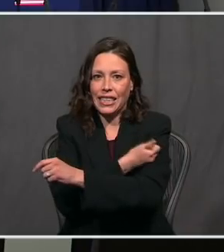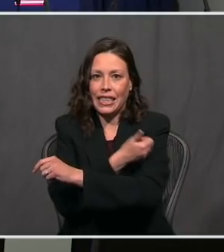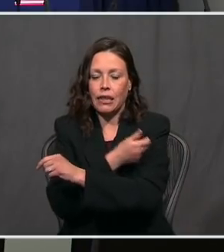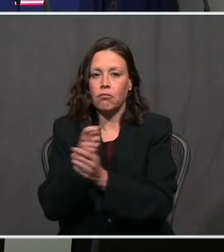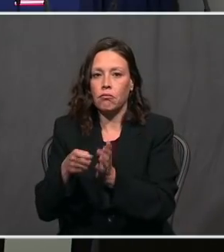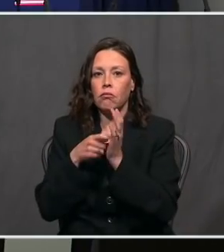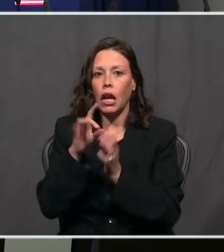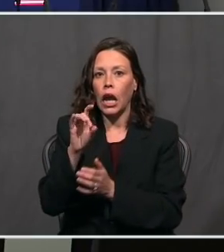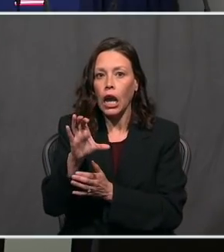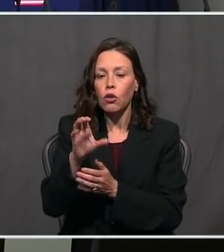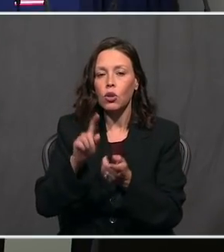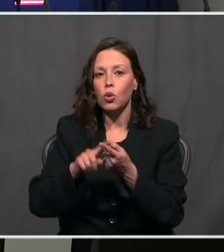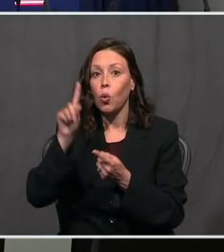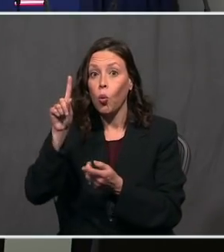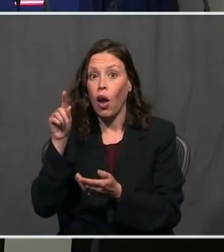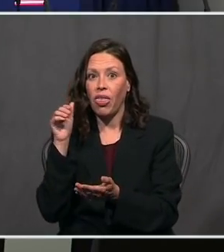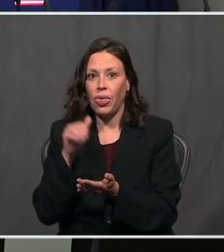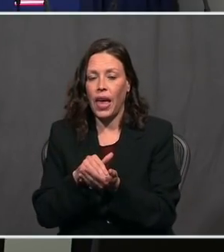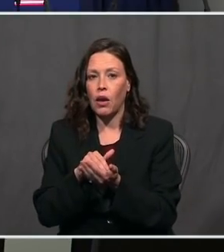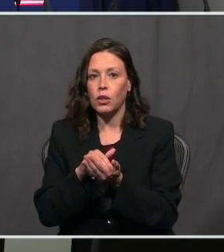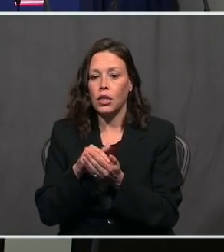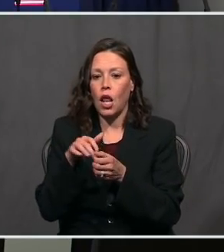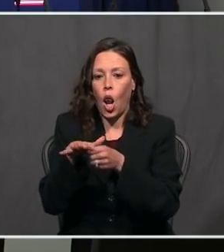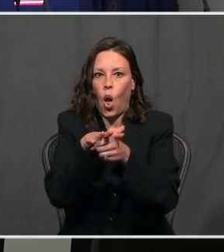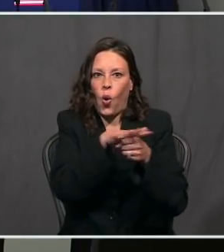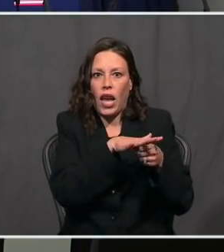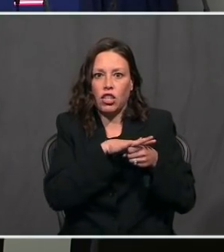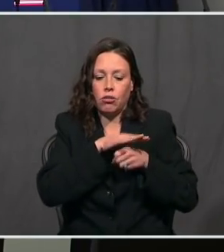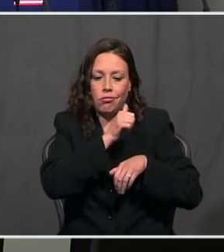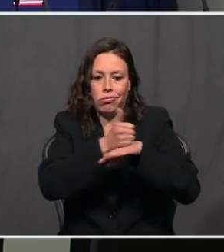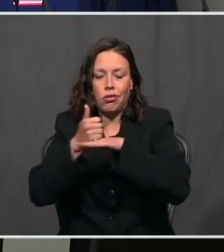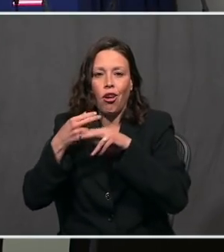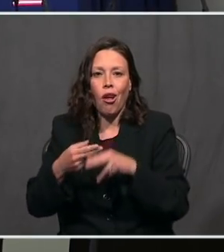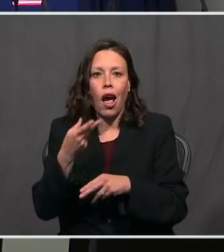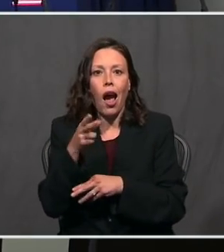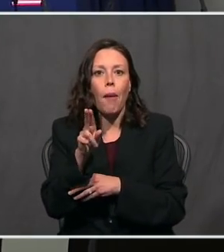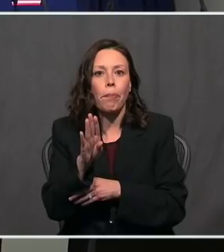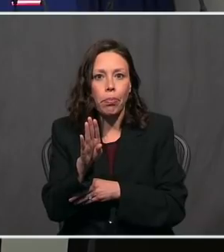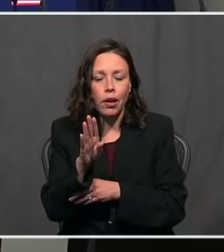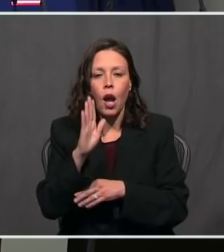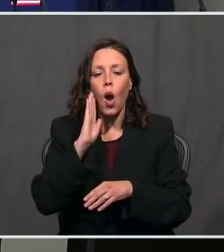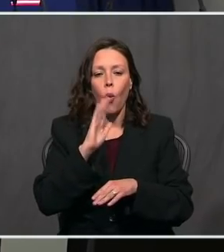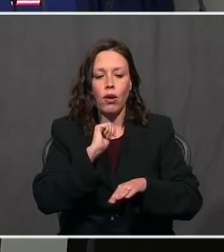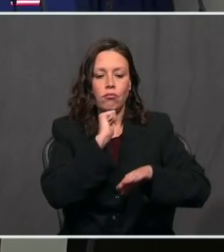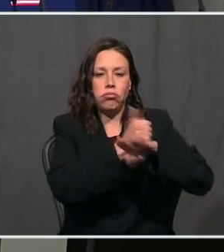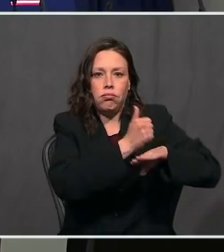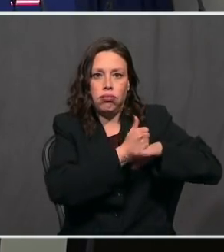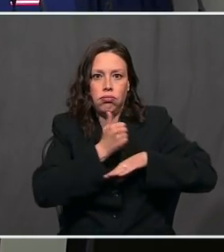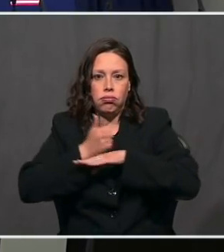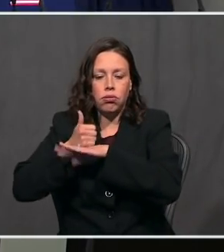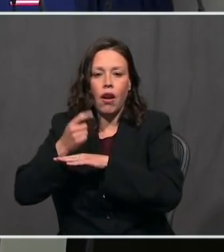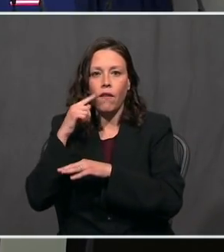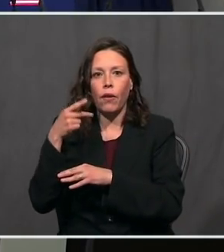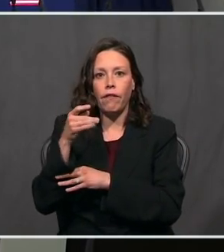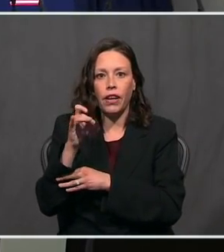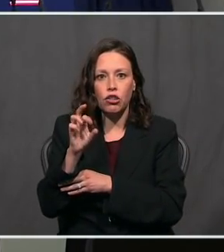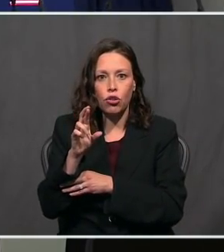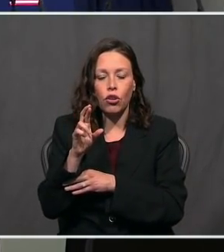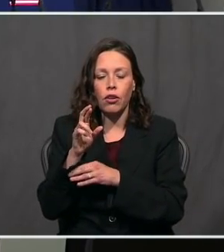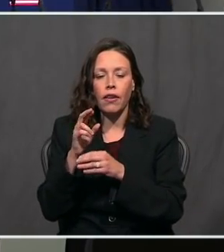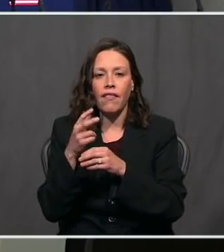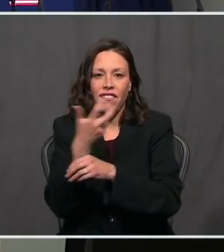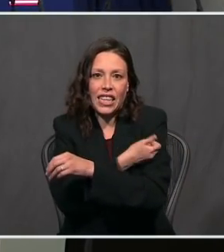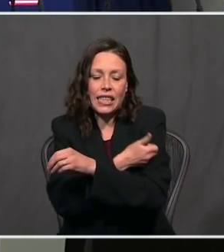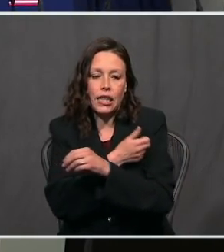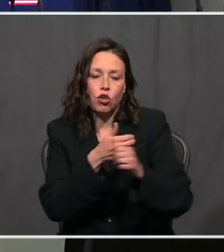about 800 to 1,000 hub locations that we will actually put the Pfizer vaccine to ensure safety